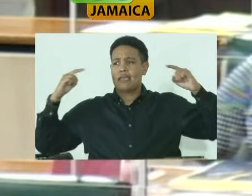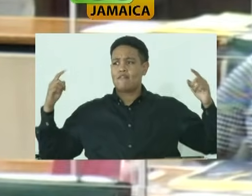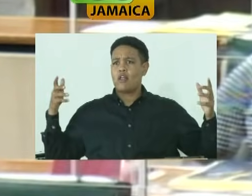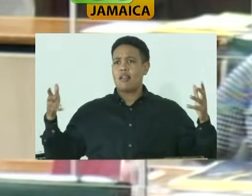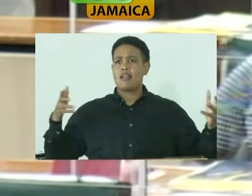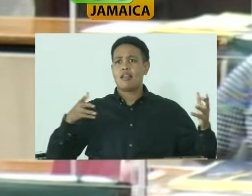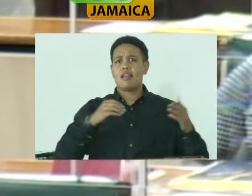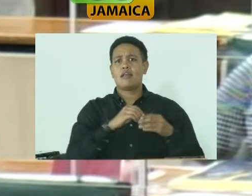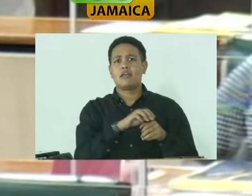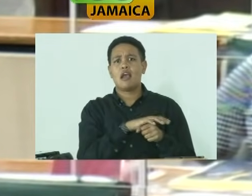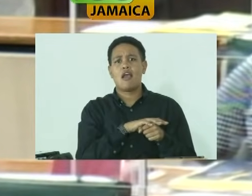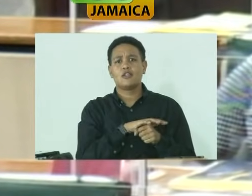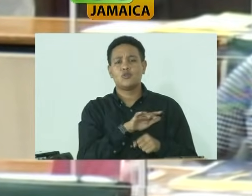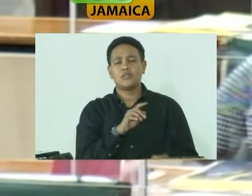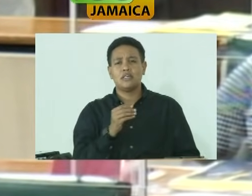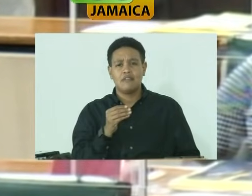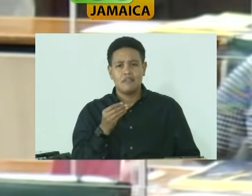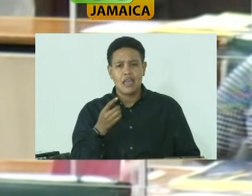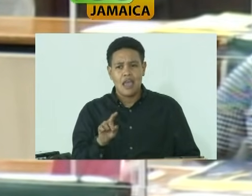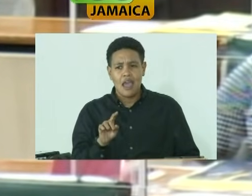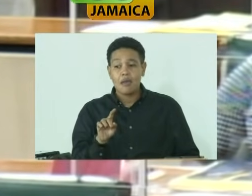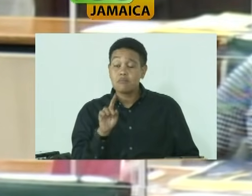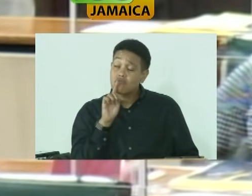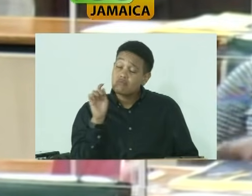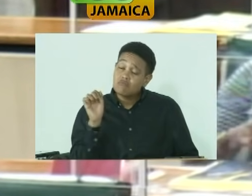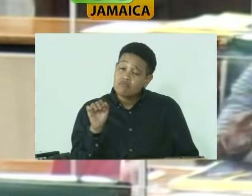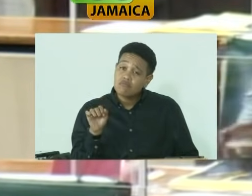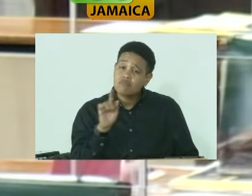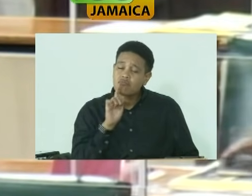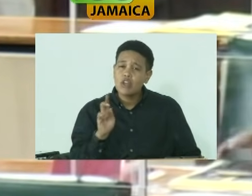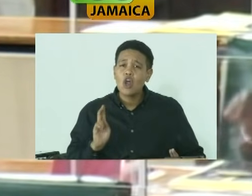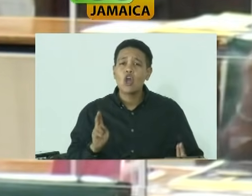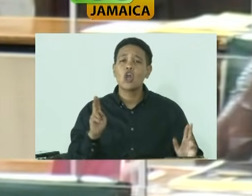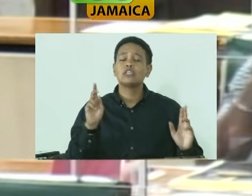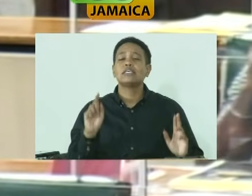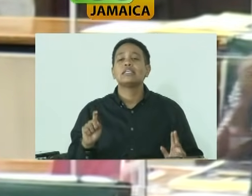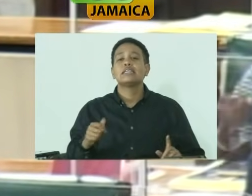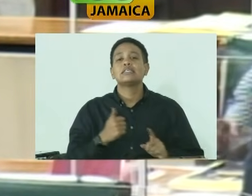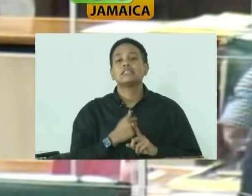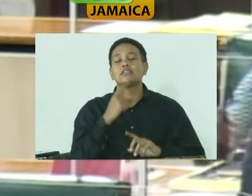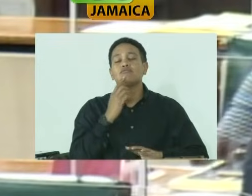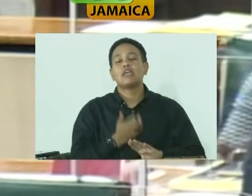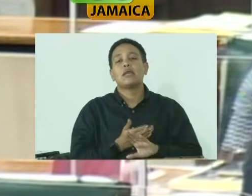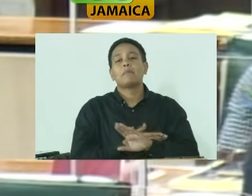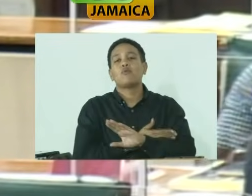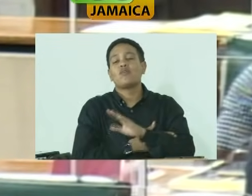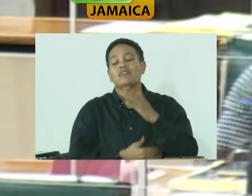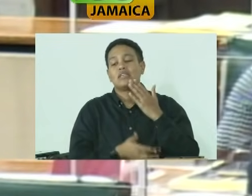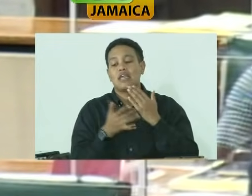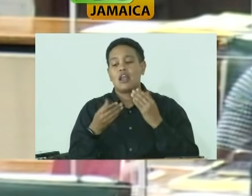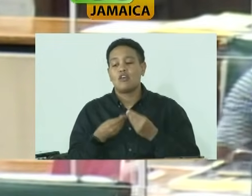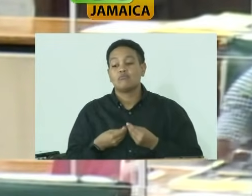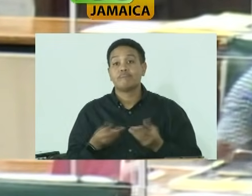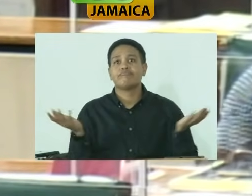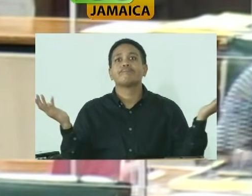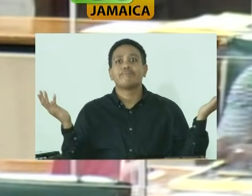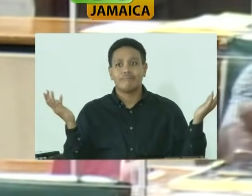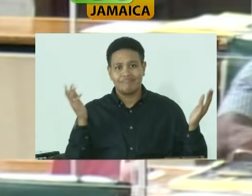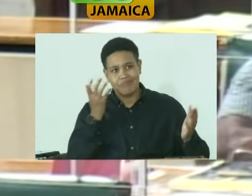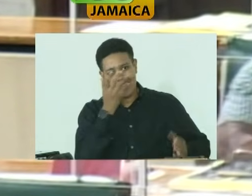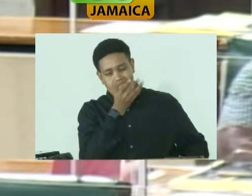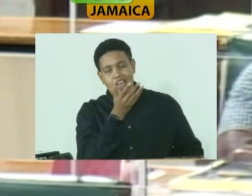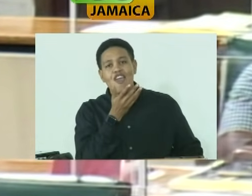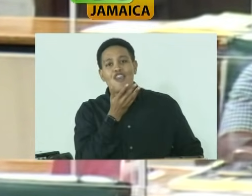within the constituency. There is an urgent need to improve technology across the